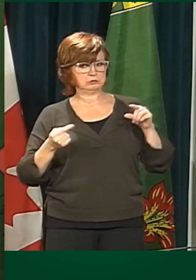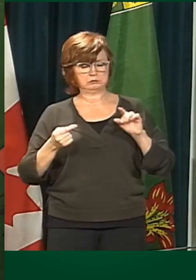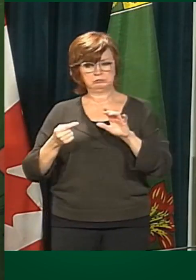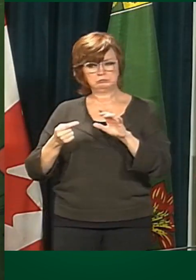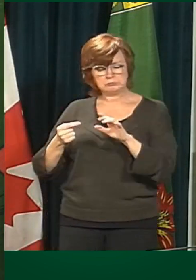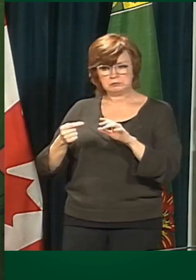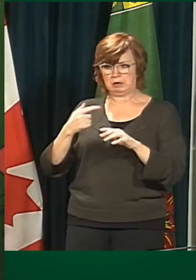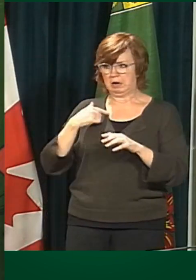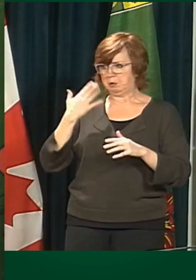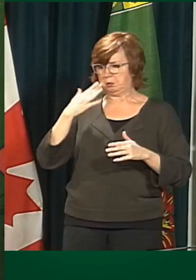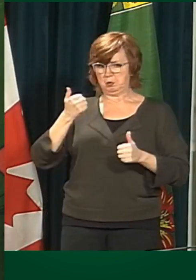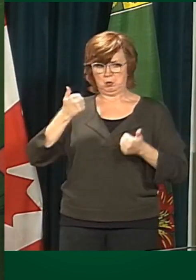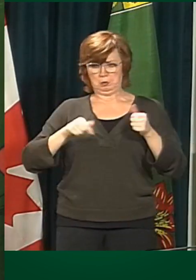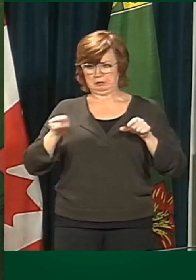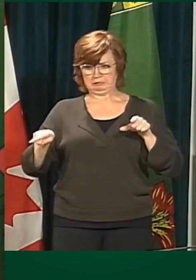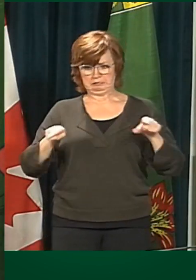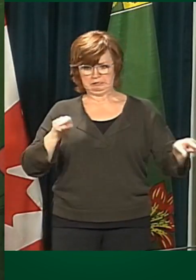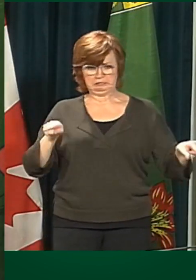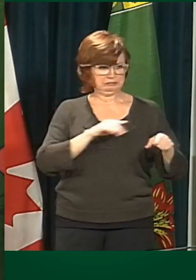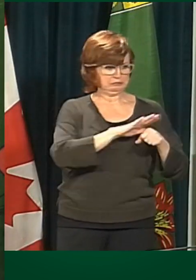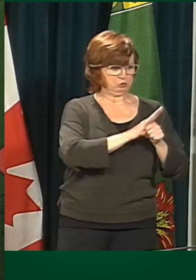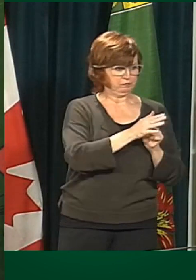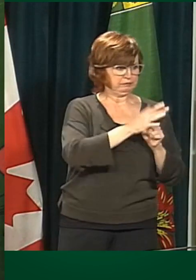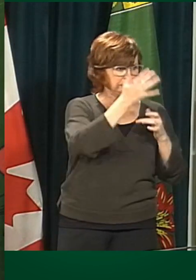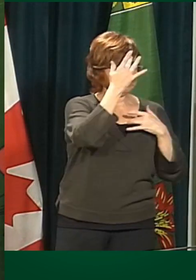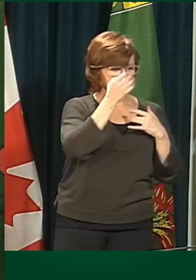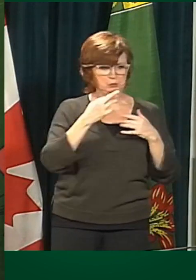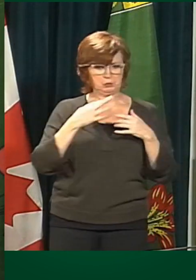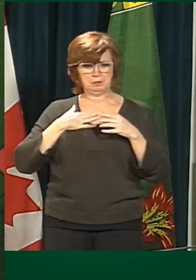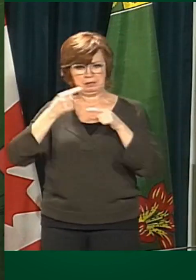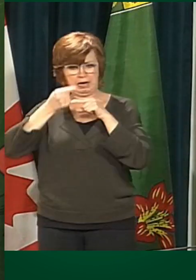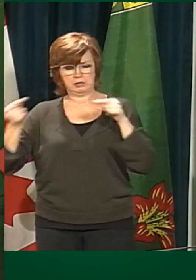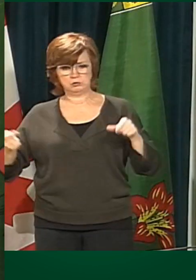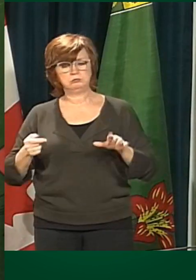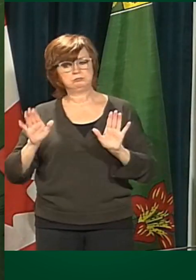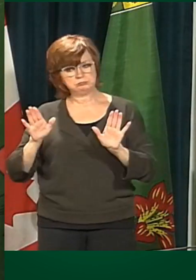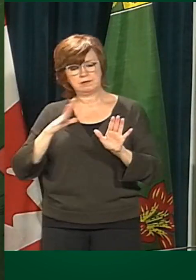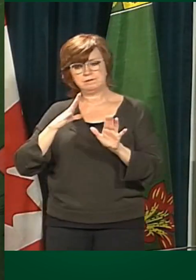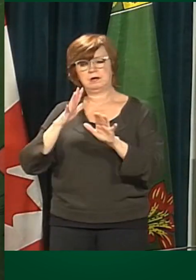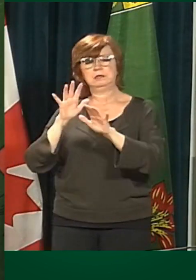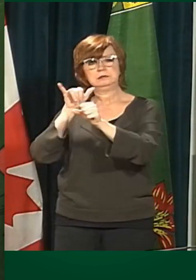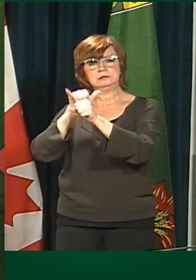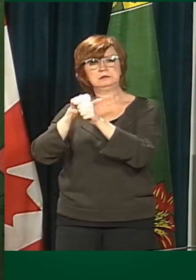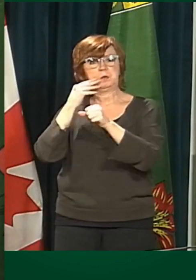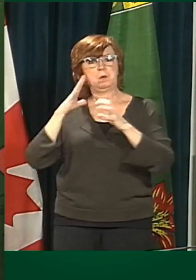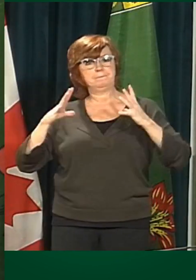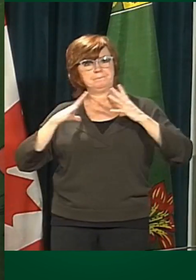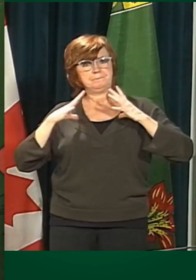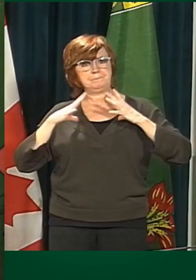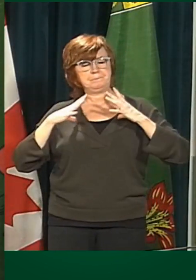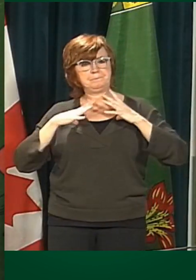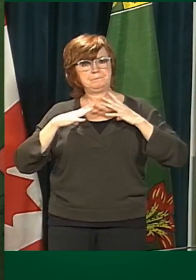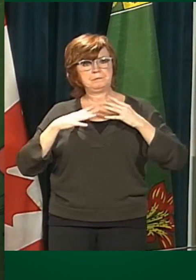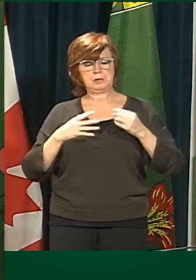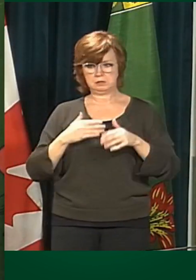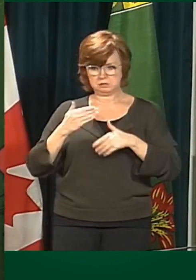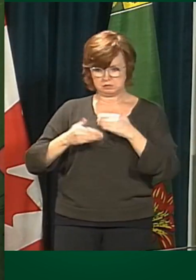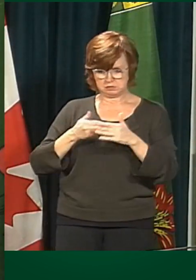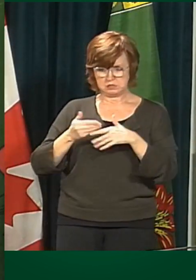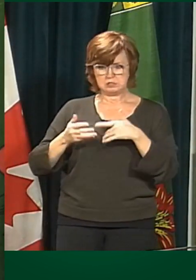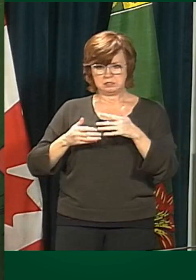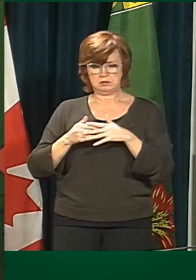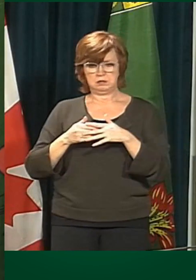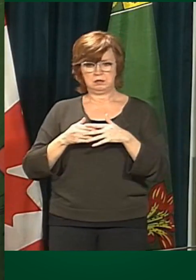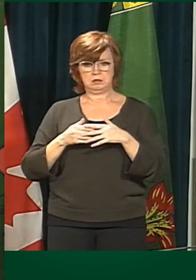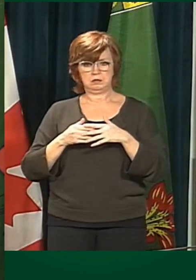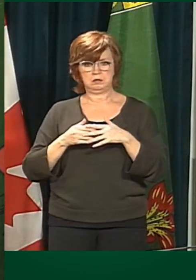You may take your routine remedies for that. And then if everything seems fine, that's fine. Otherwise, if you still have symptoms that look a